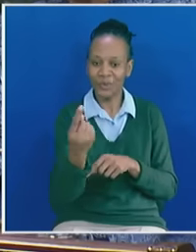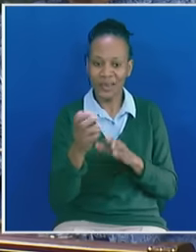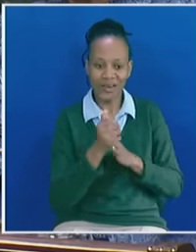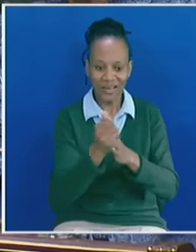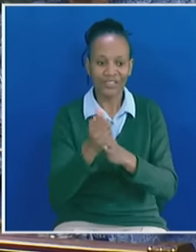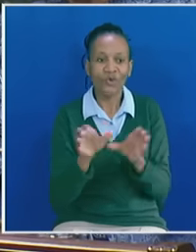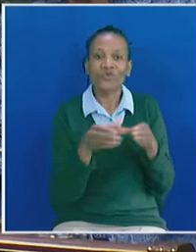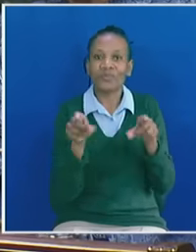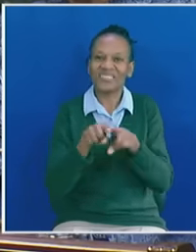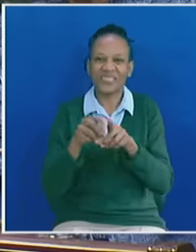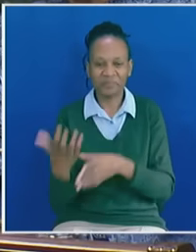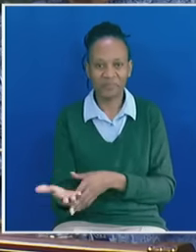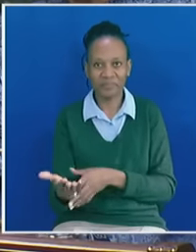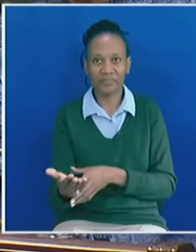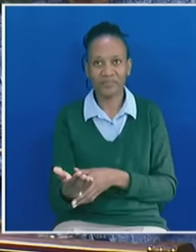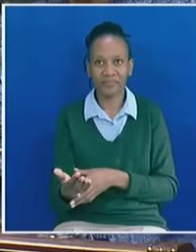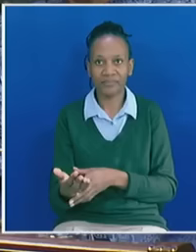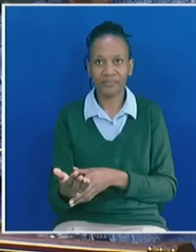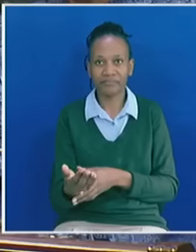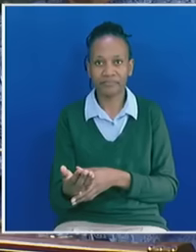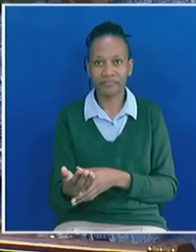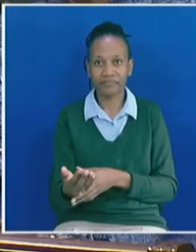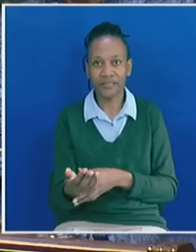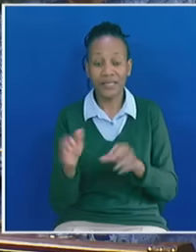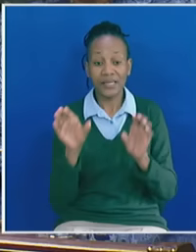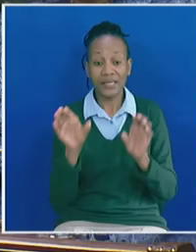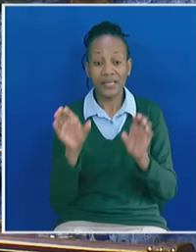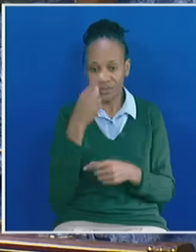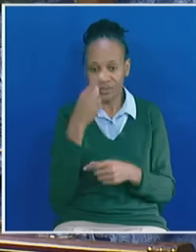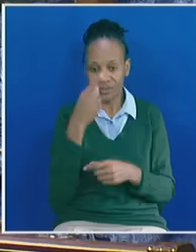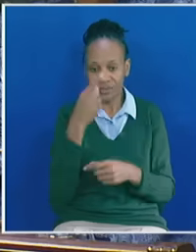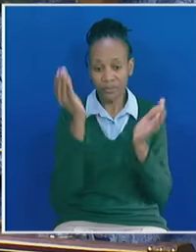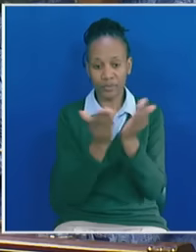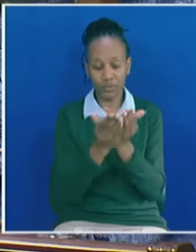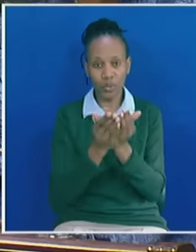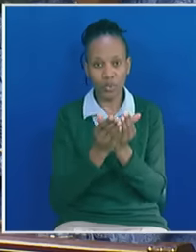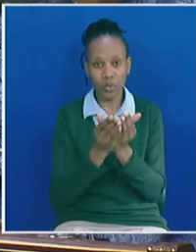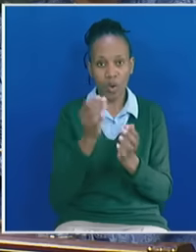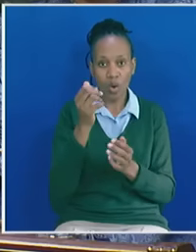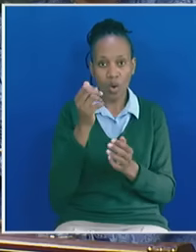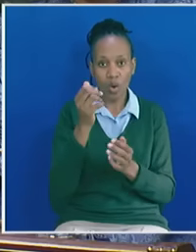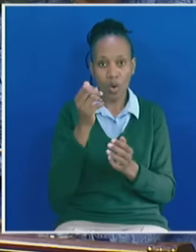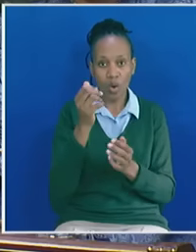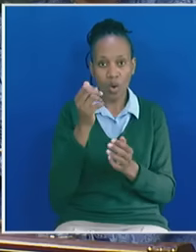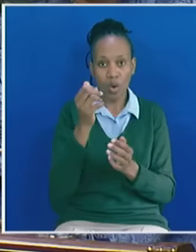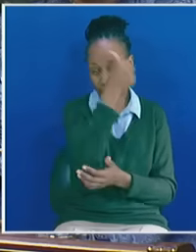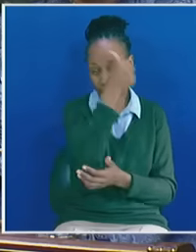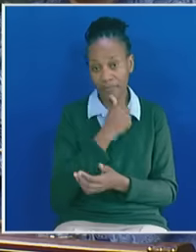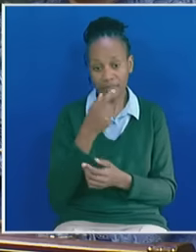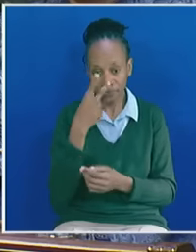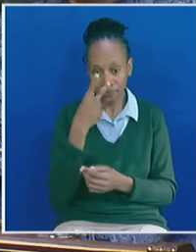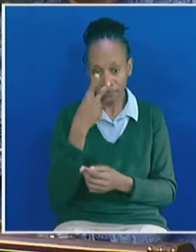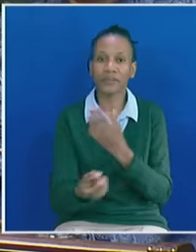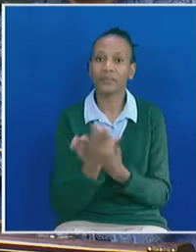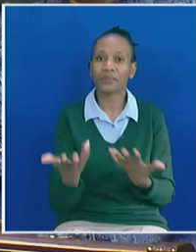concern is the suspect ISIS agents visit to a Durban school on Wednesday the 13th of April. The question is then